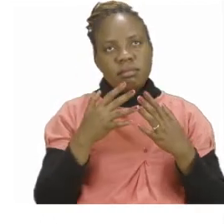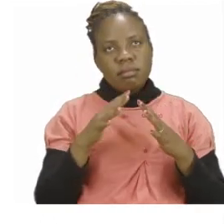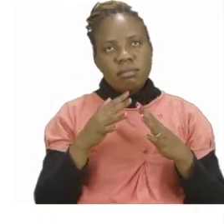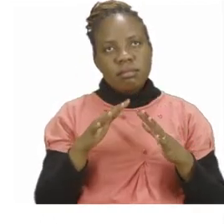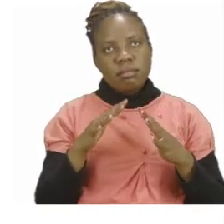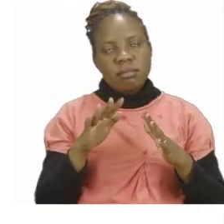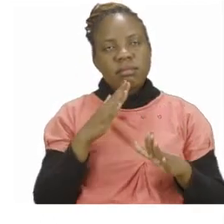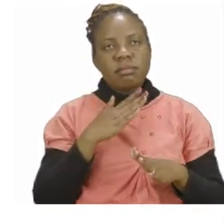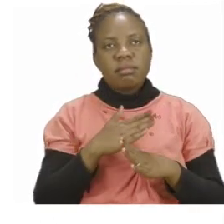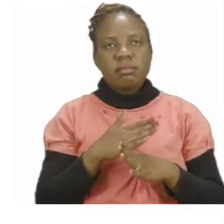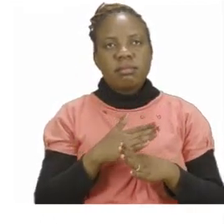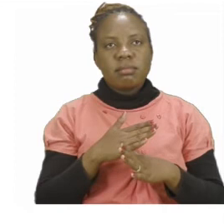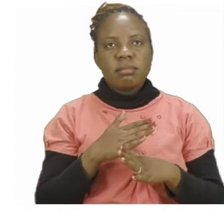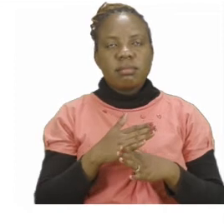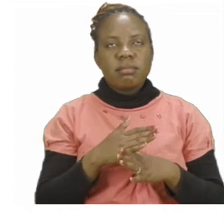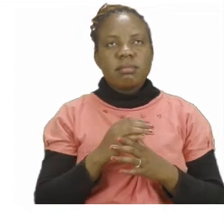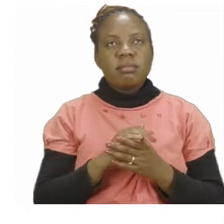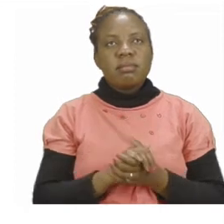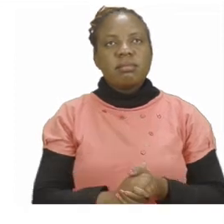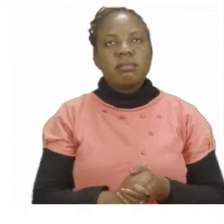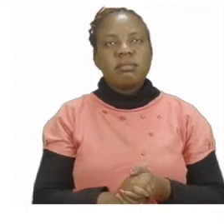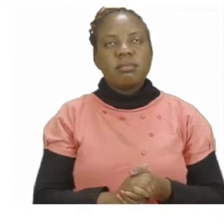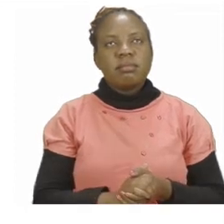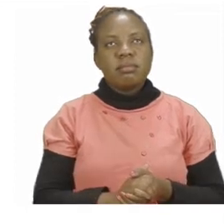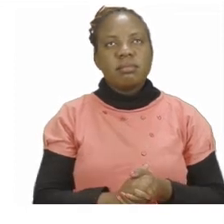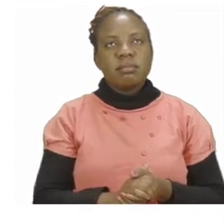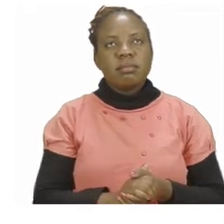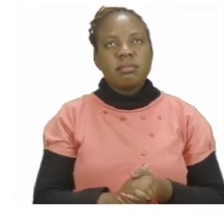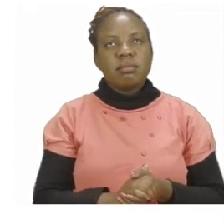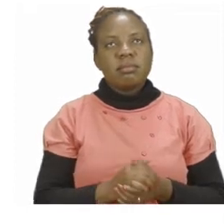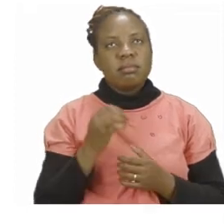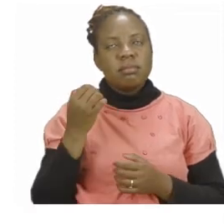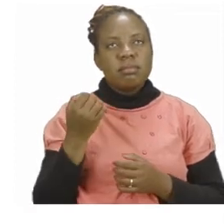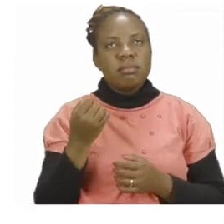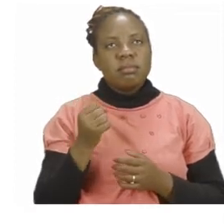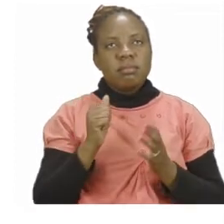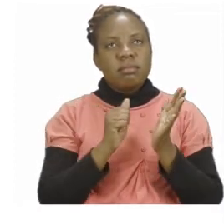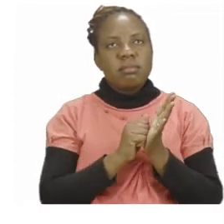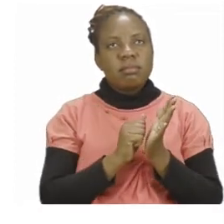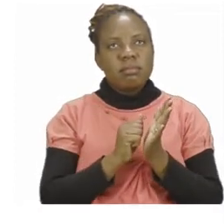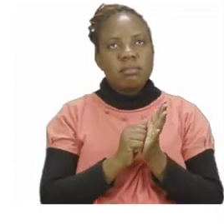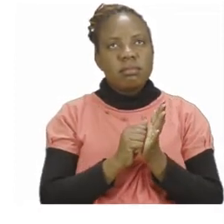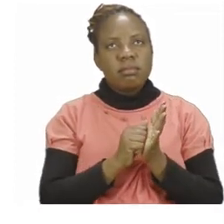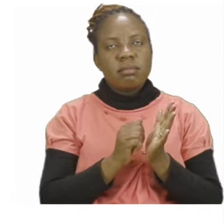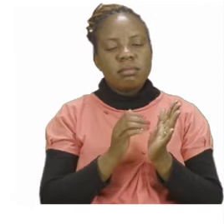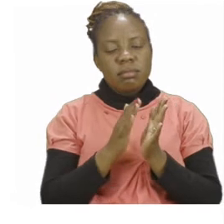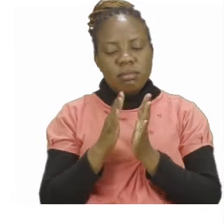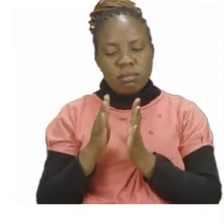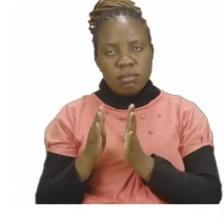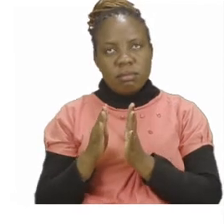questions. Now on the page you will see there's a map, and right next to the map you have